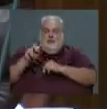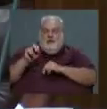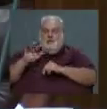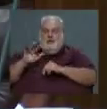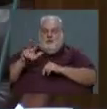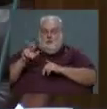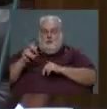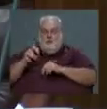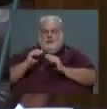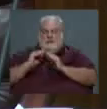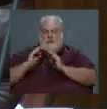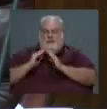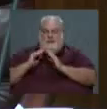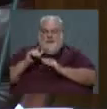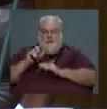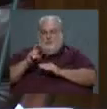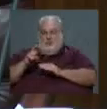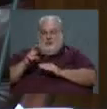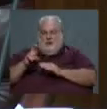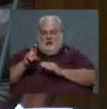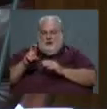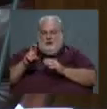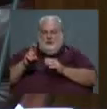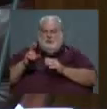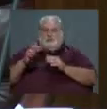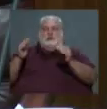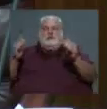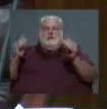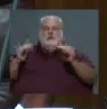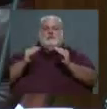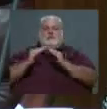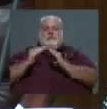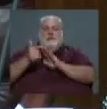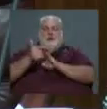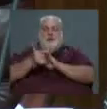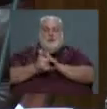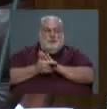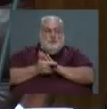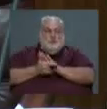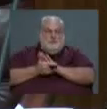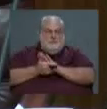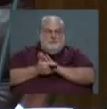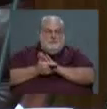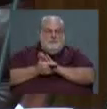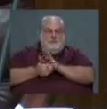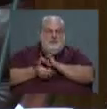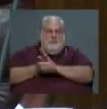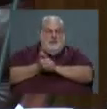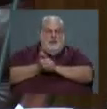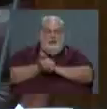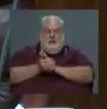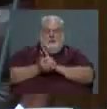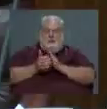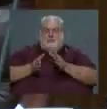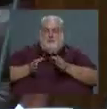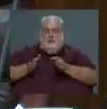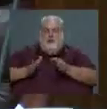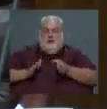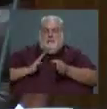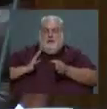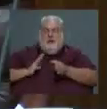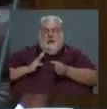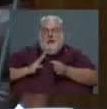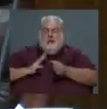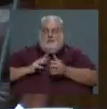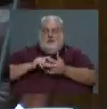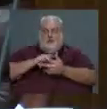City of Little Rock, Arkansas's planning jurisdiction, and for the purposes, An ordinance to amend the master street plan to change the designation